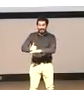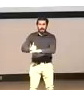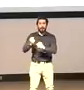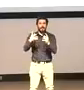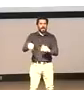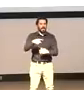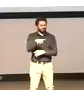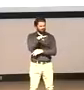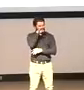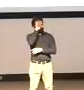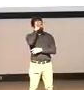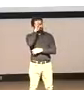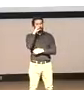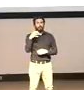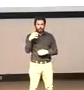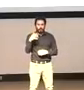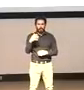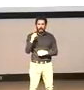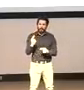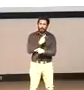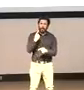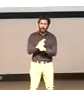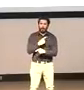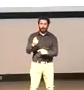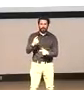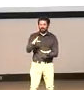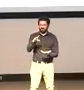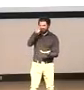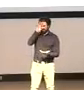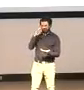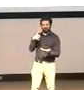would say appropriately raised many questions.